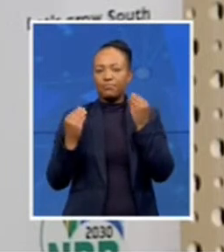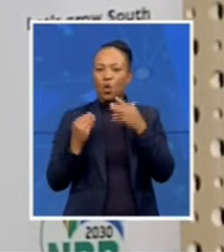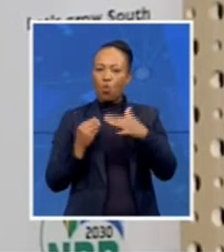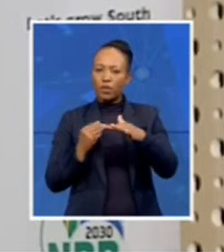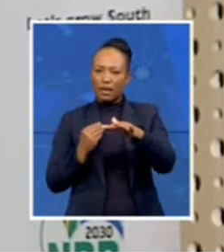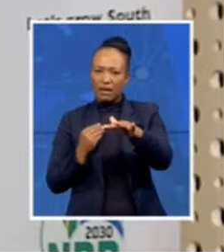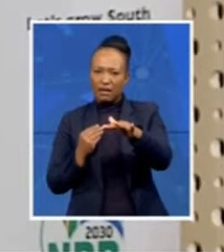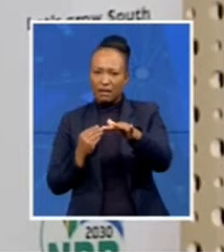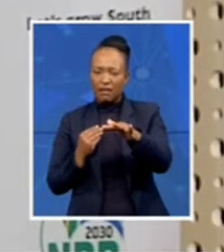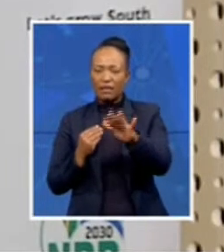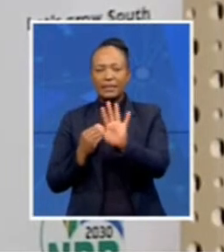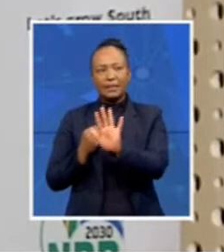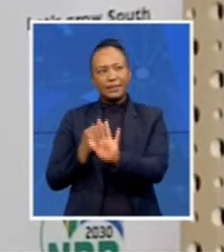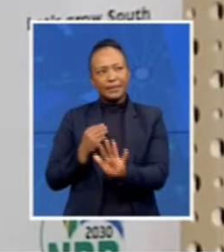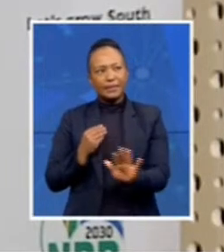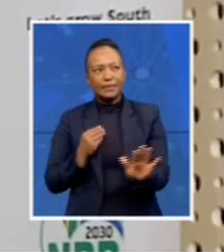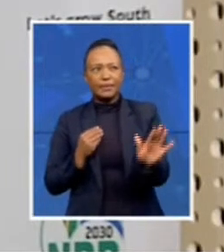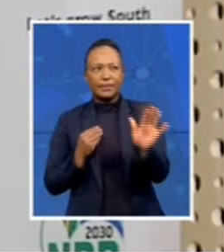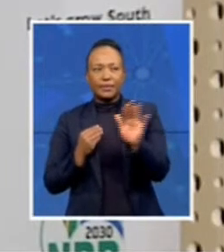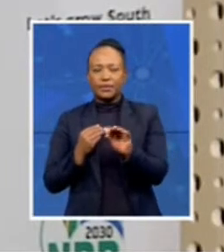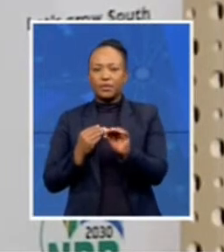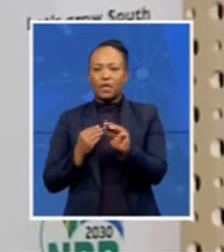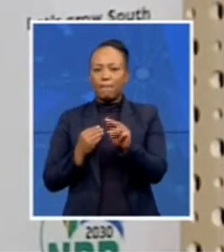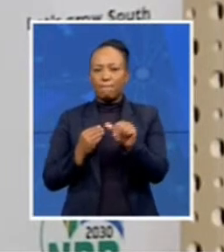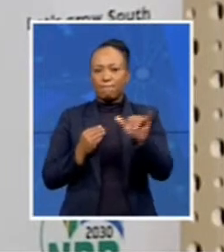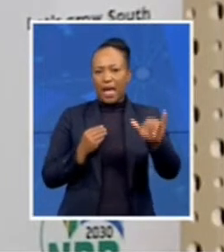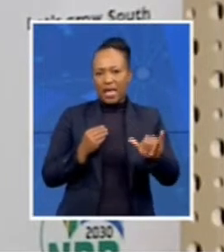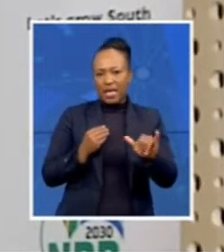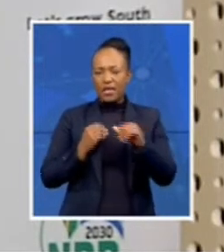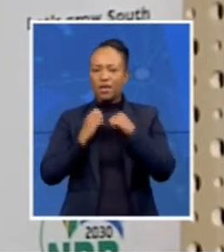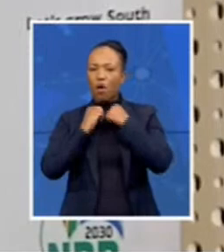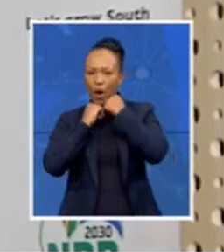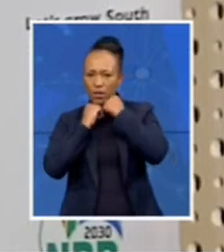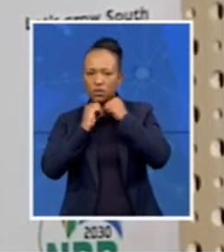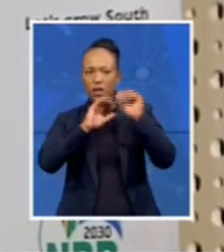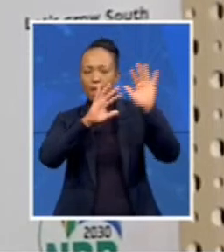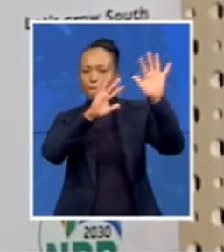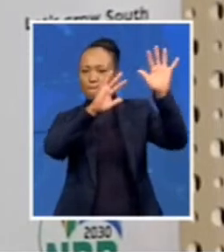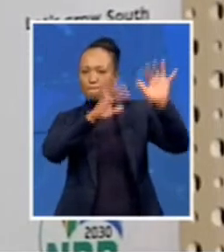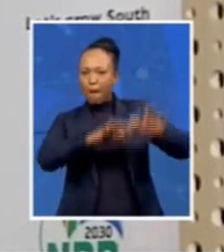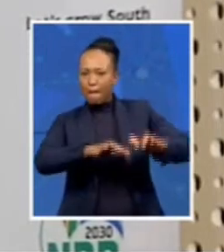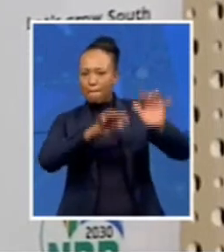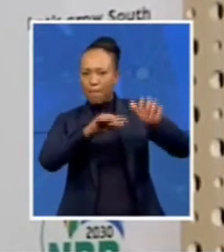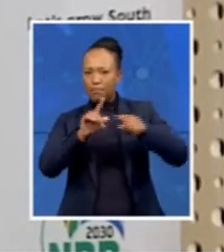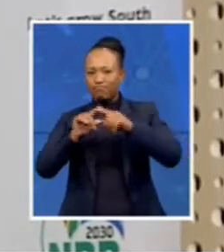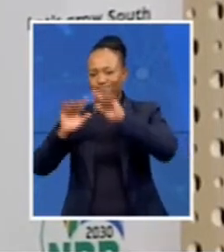May and August. That receive winter rain, they receive